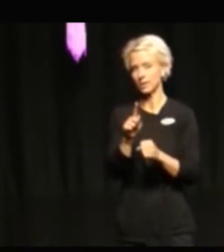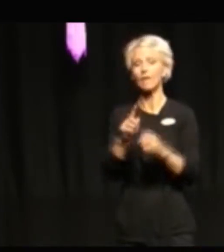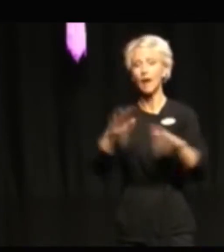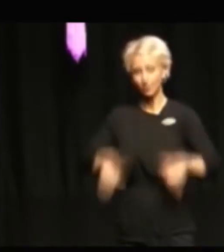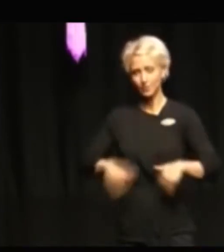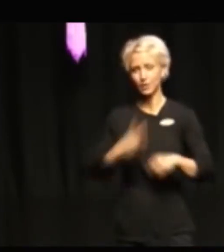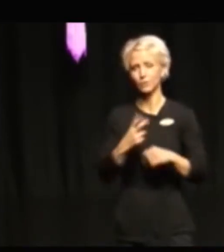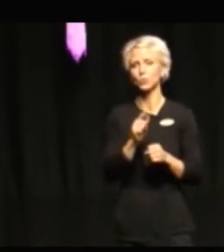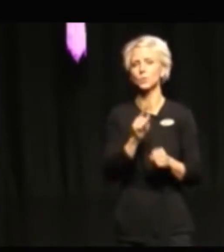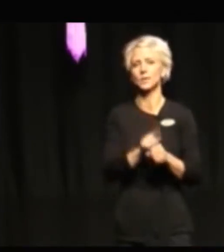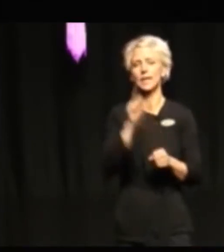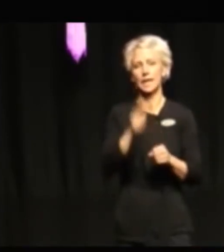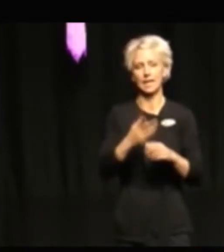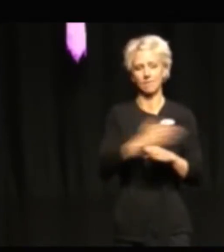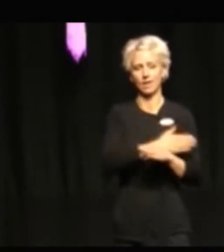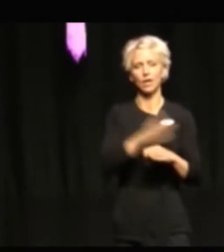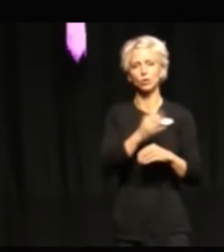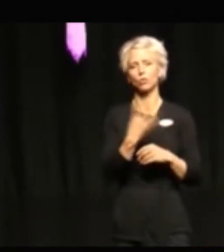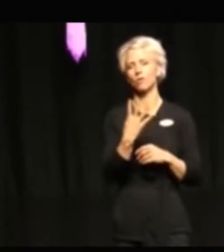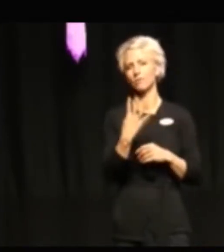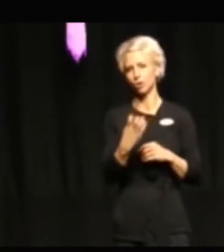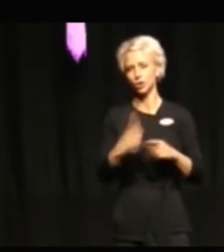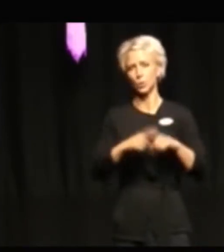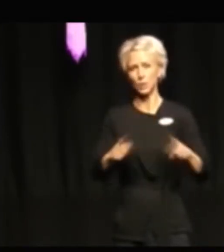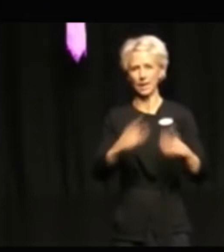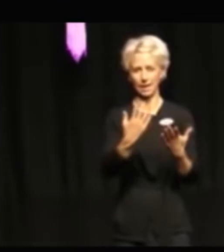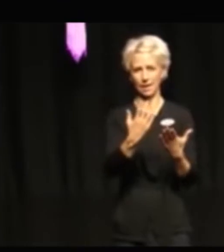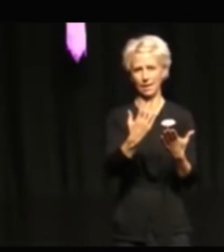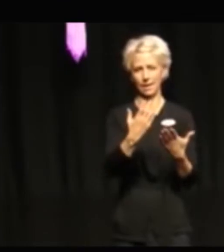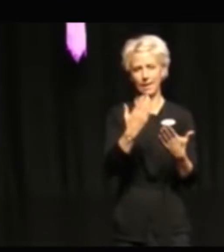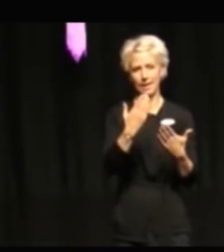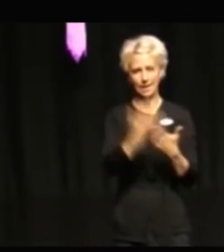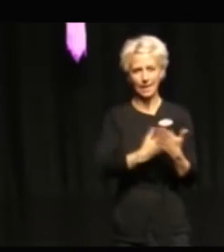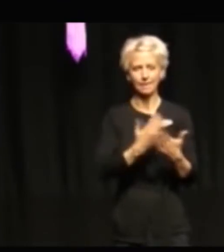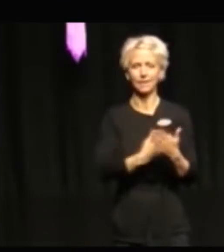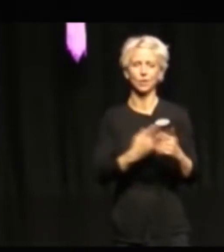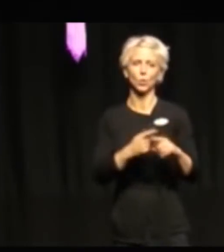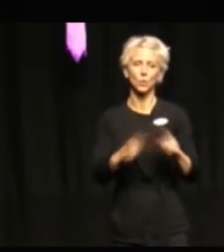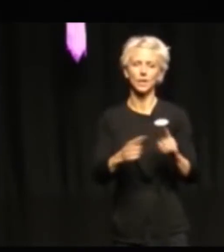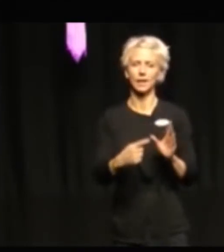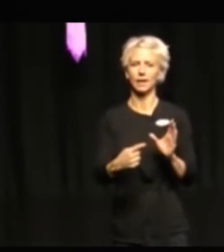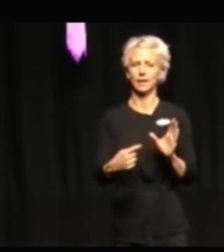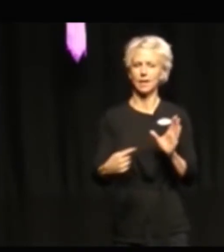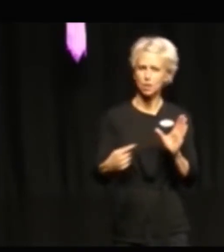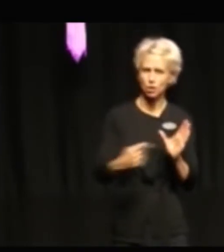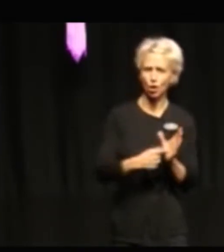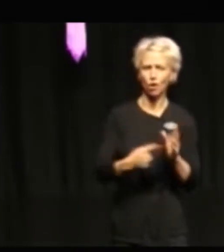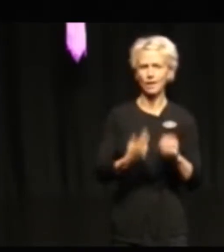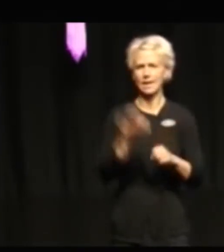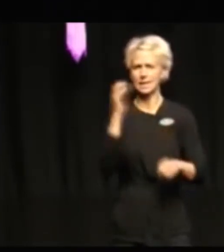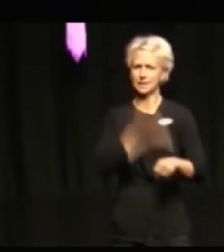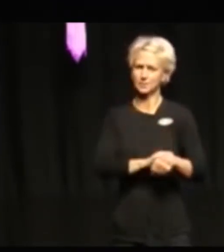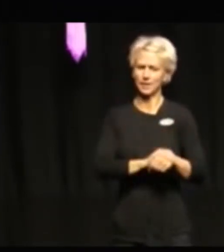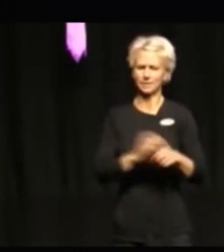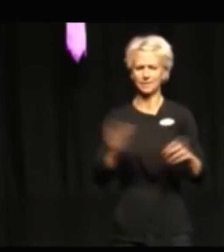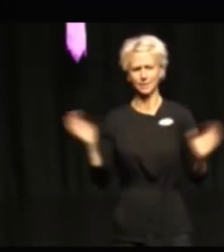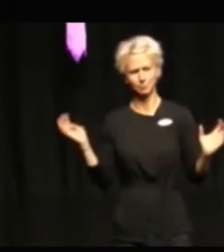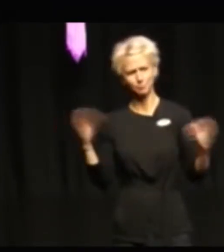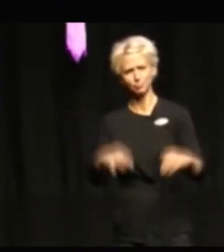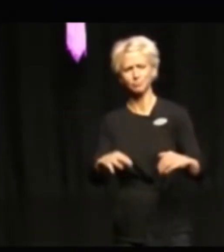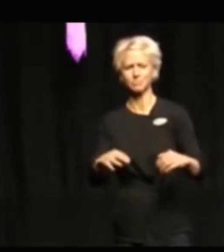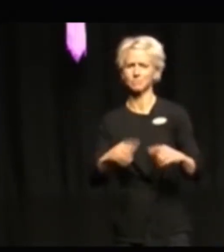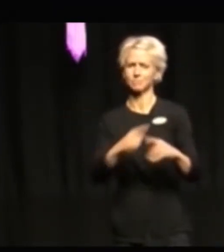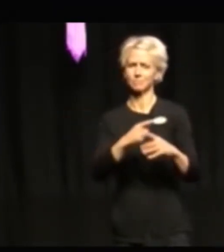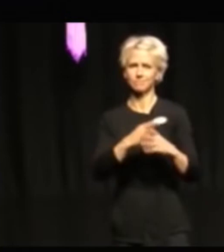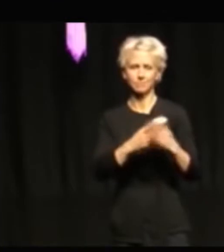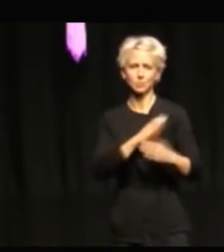2011. And there were more than 40 international law experts from different regions, special